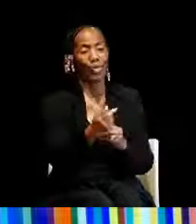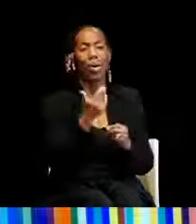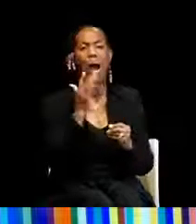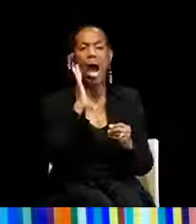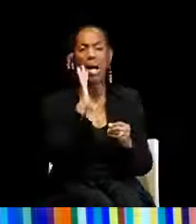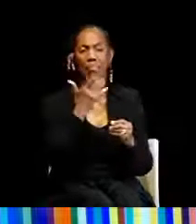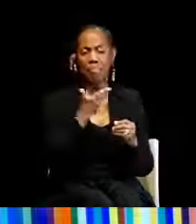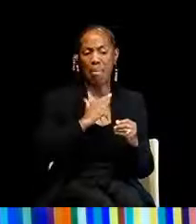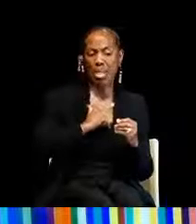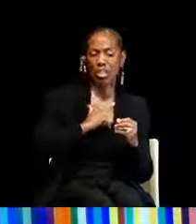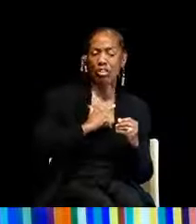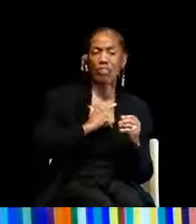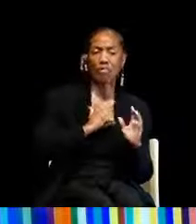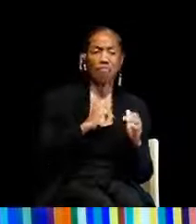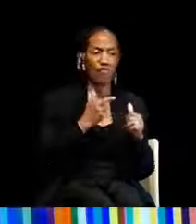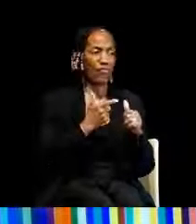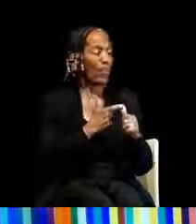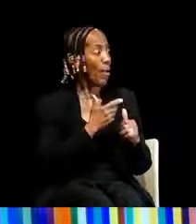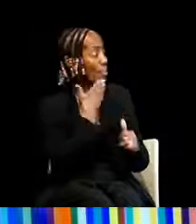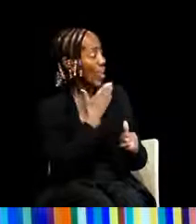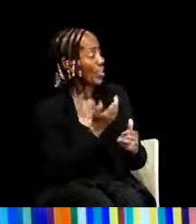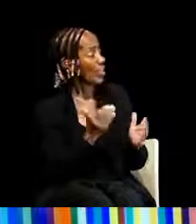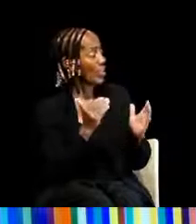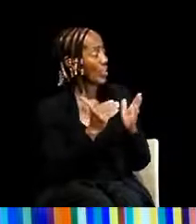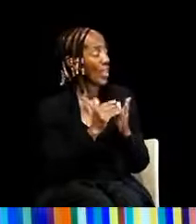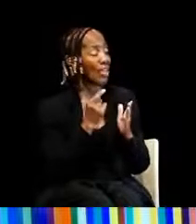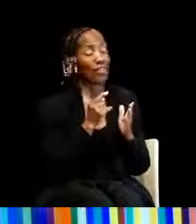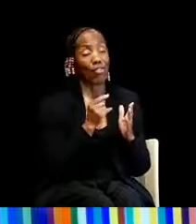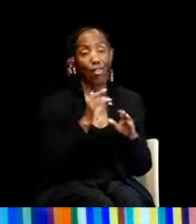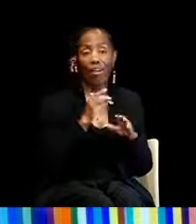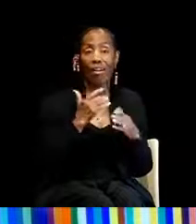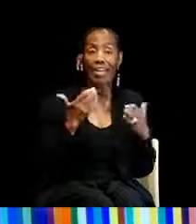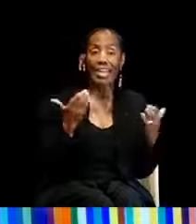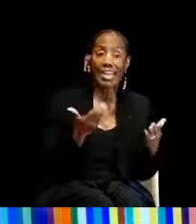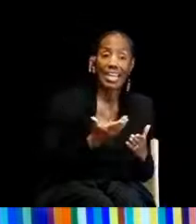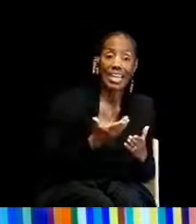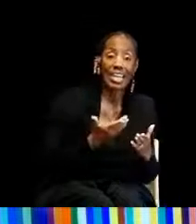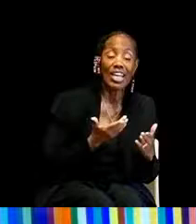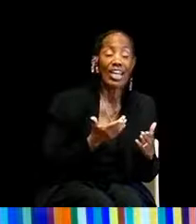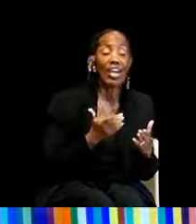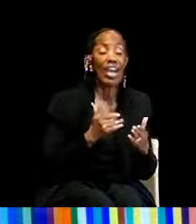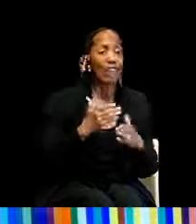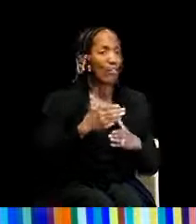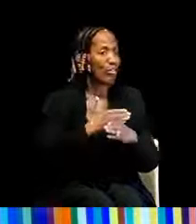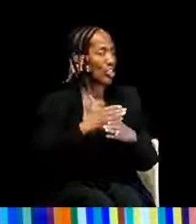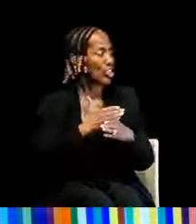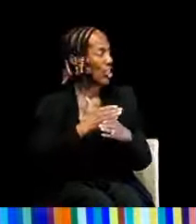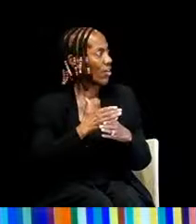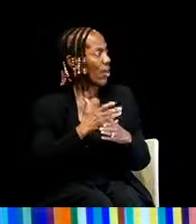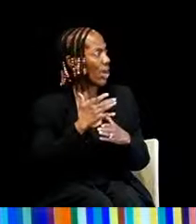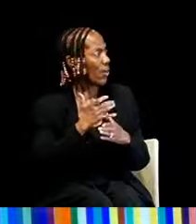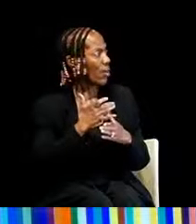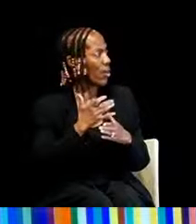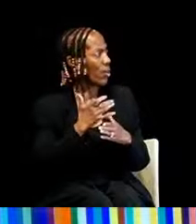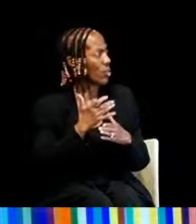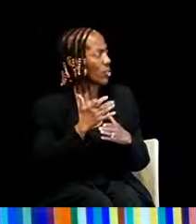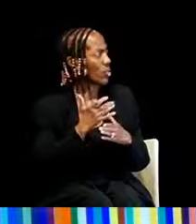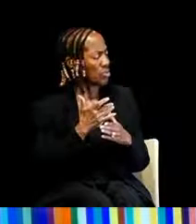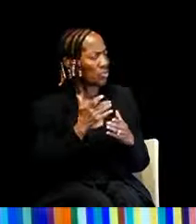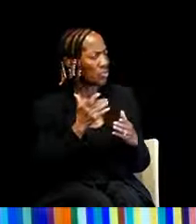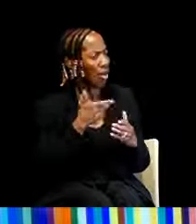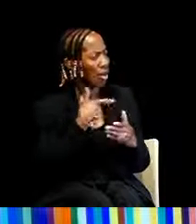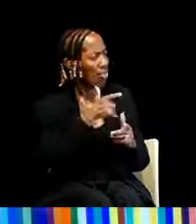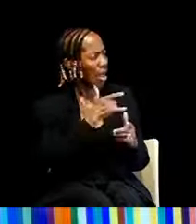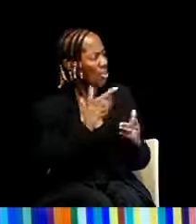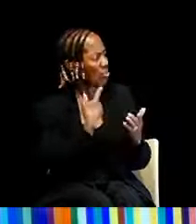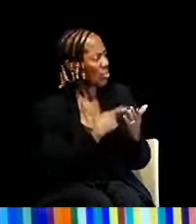Yes. So thank you so much again for being here and sharing with us. I know I wanted to give some space for you to